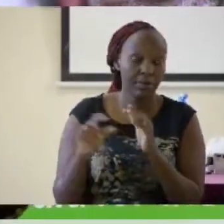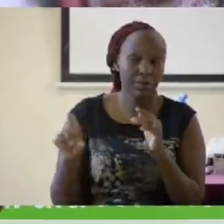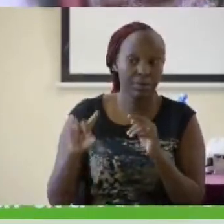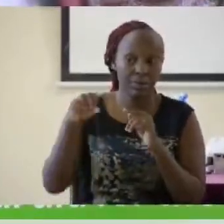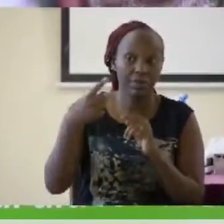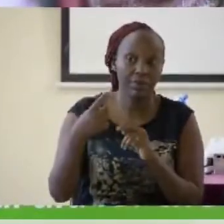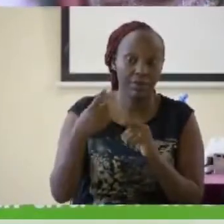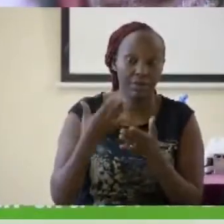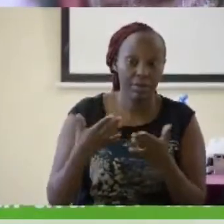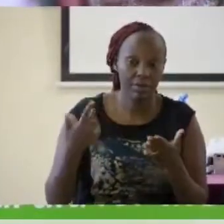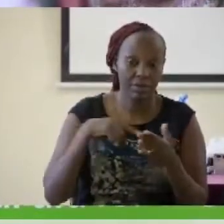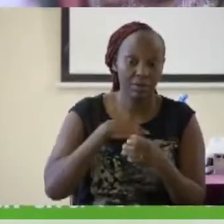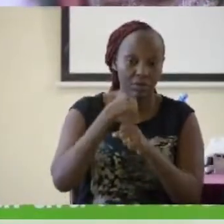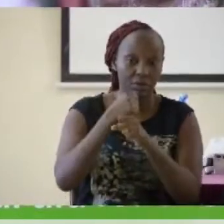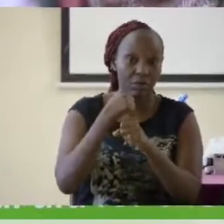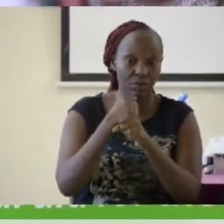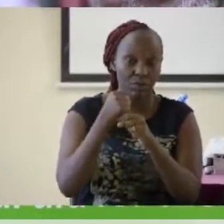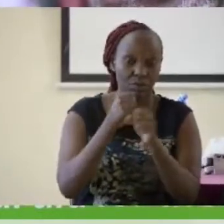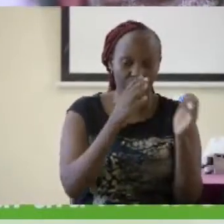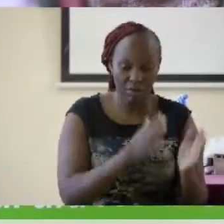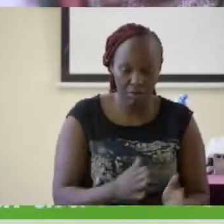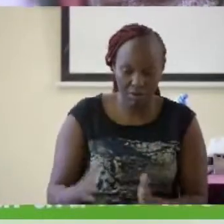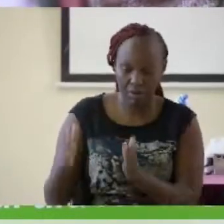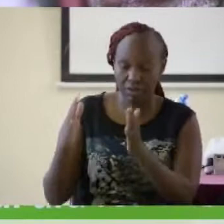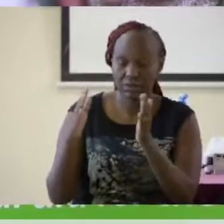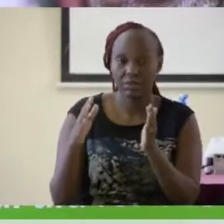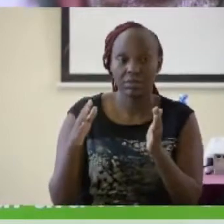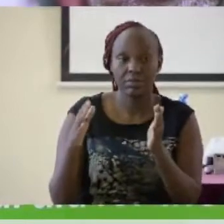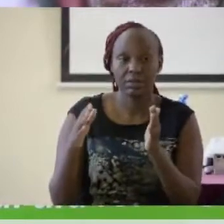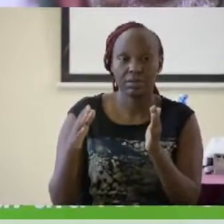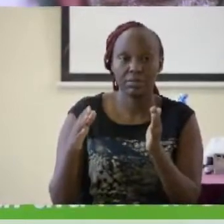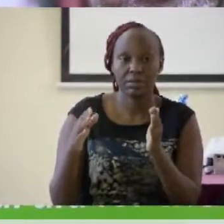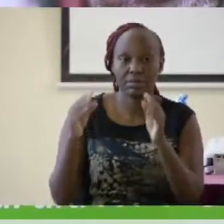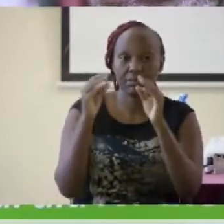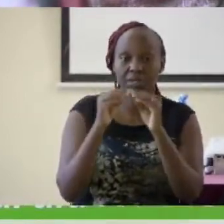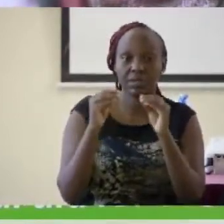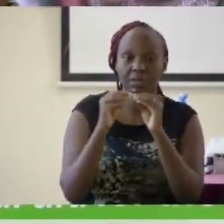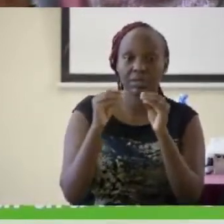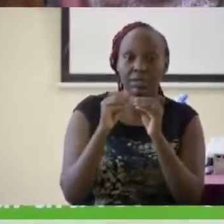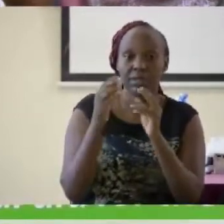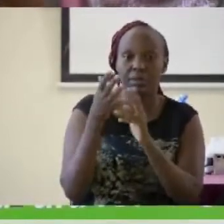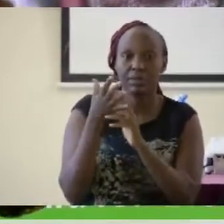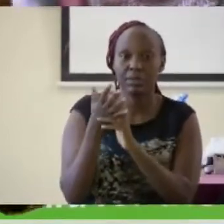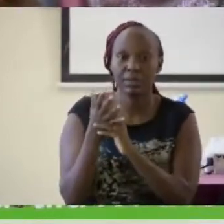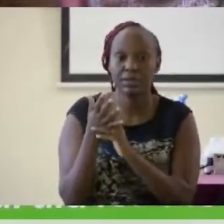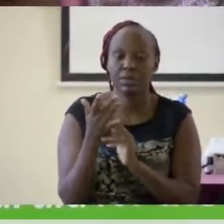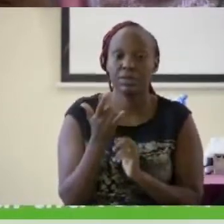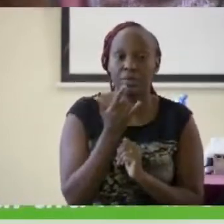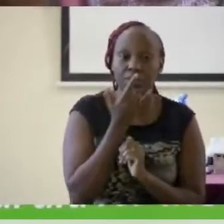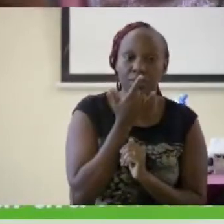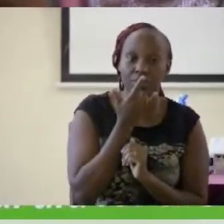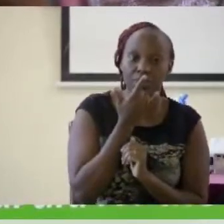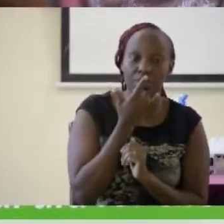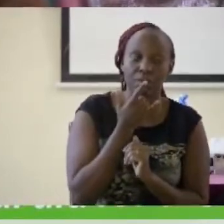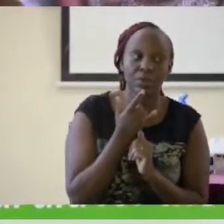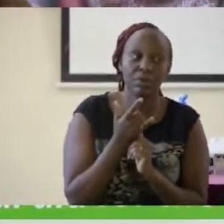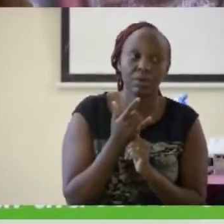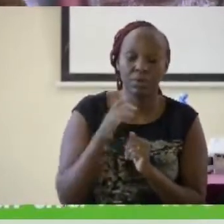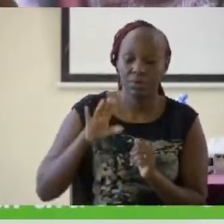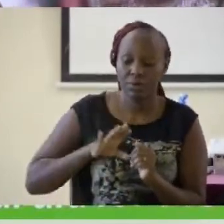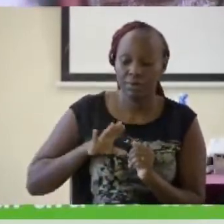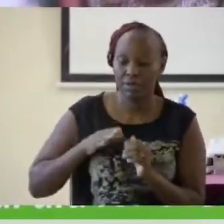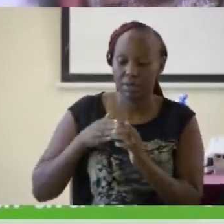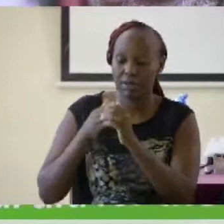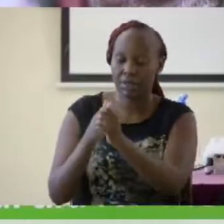thing we did is organized for meeting between Luo women